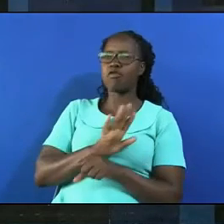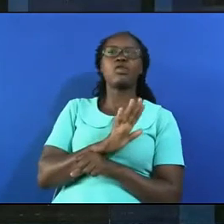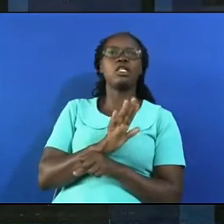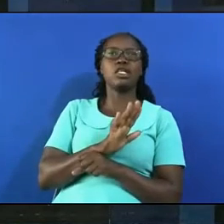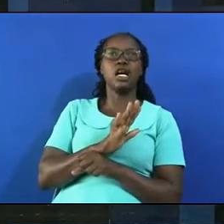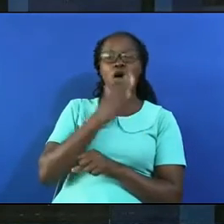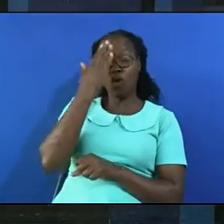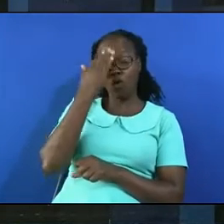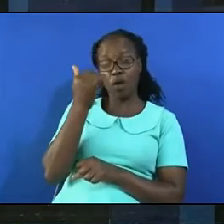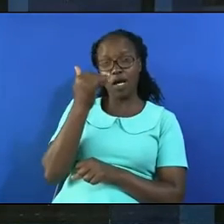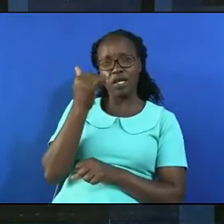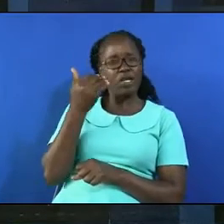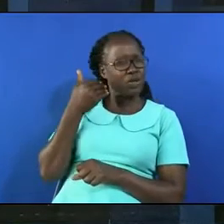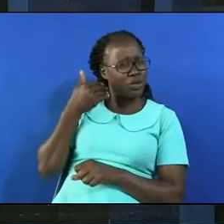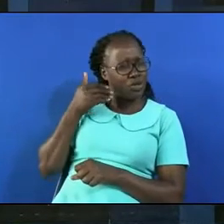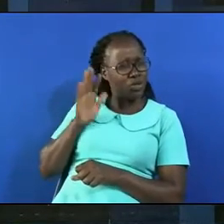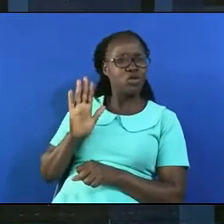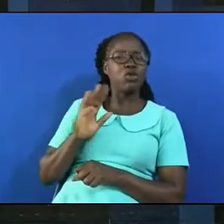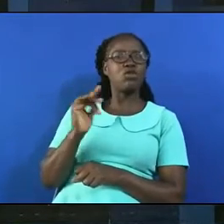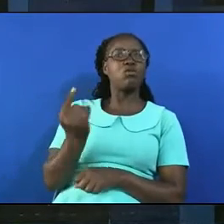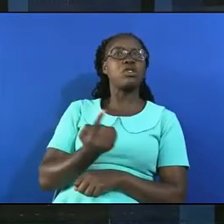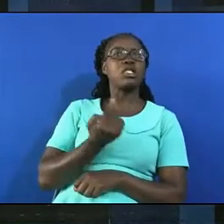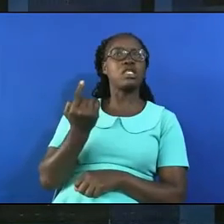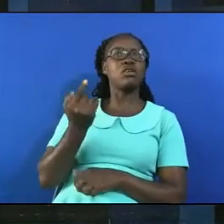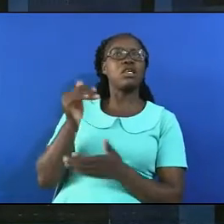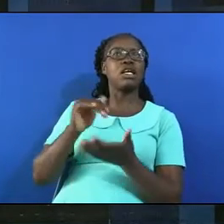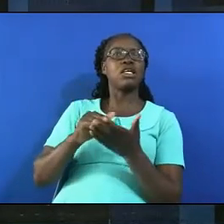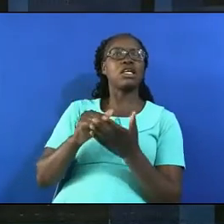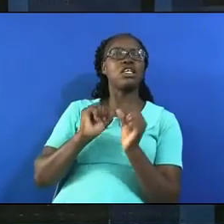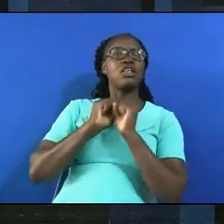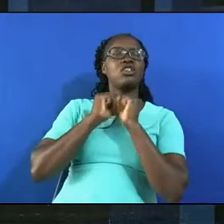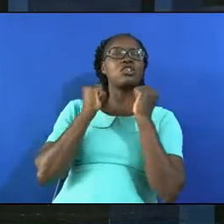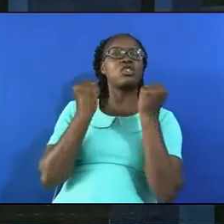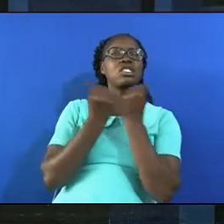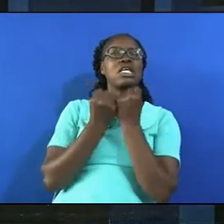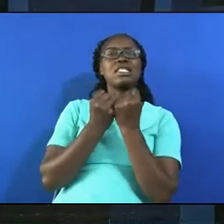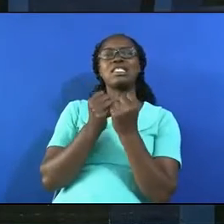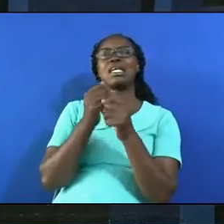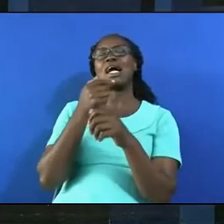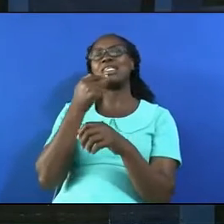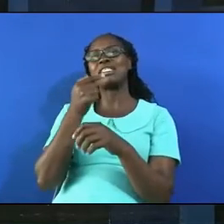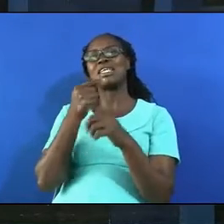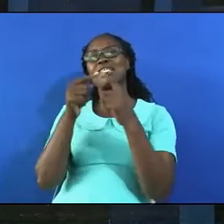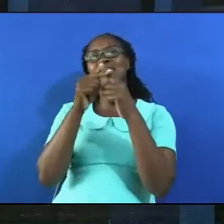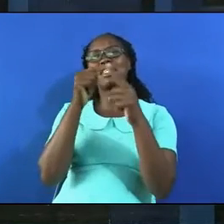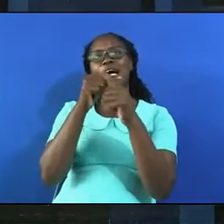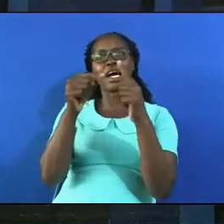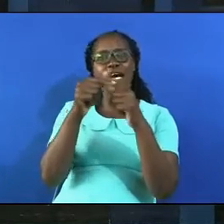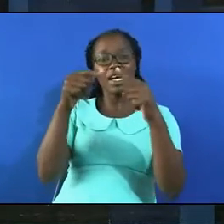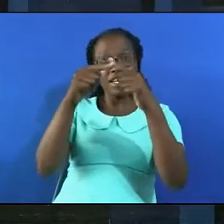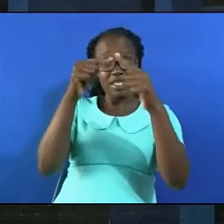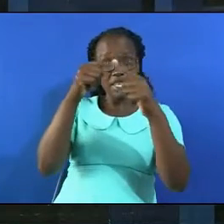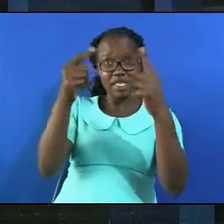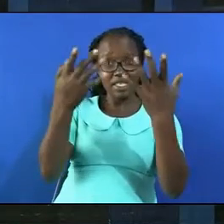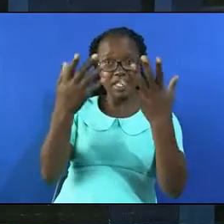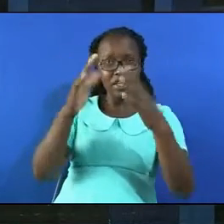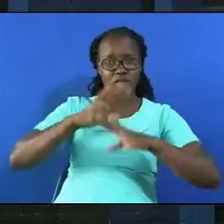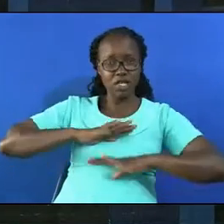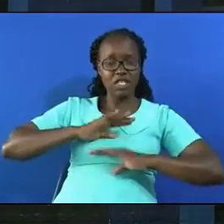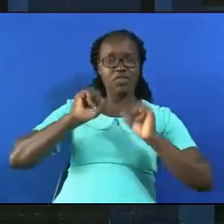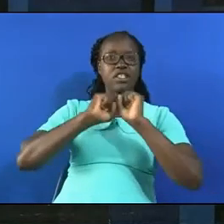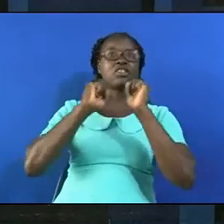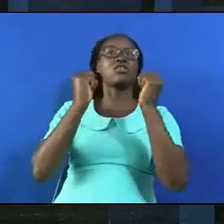100% because you don't want to be single. Society has set standards, and now to